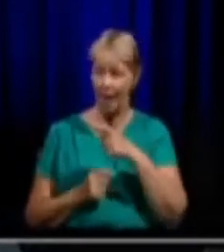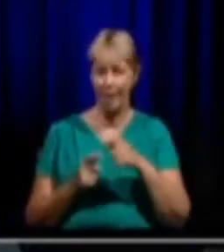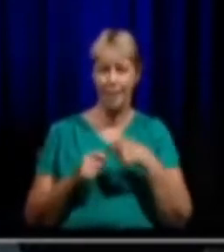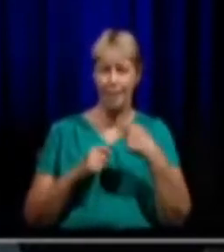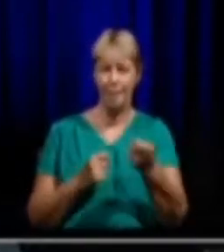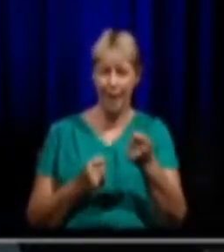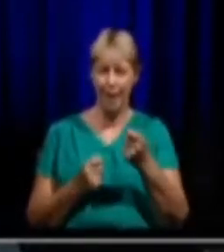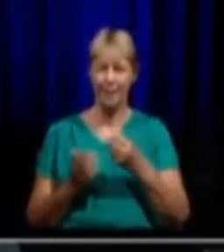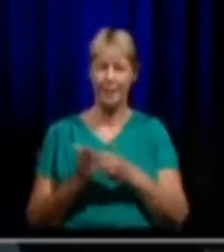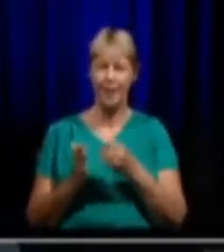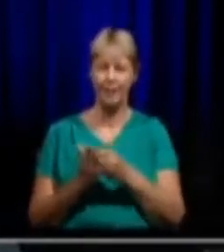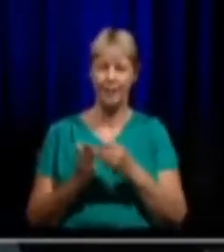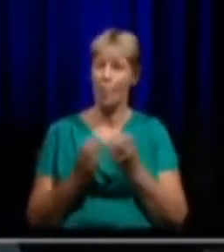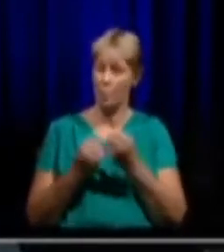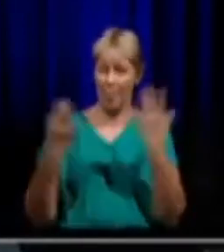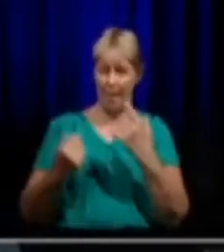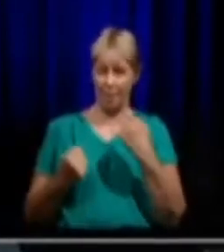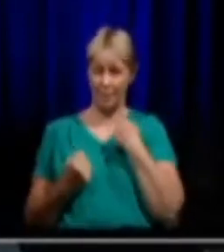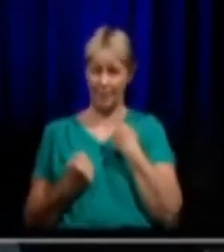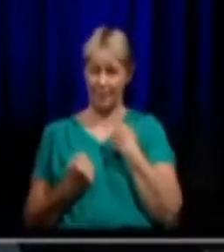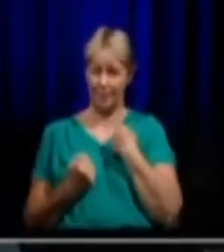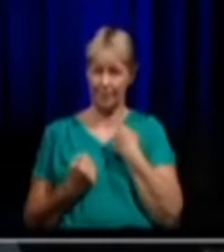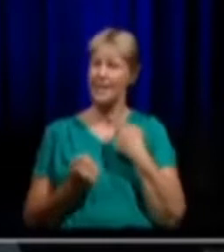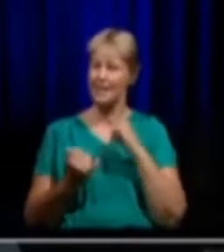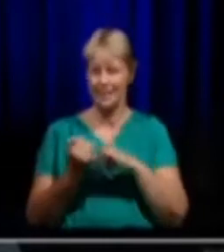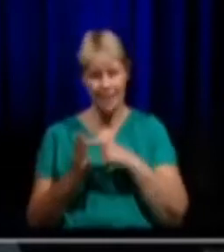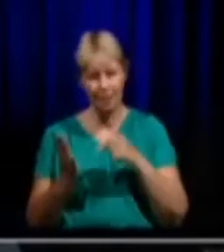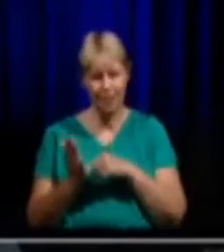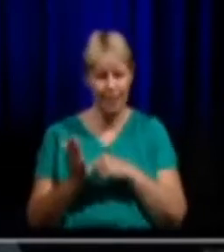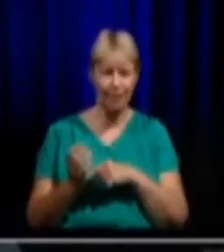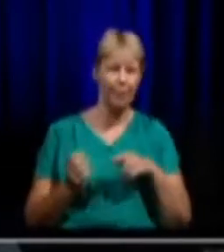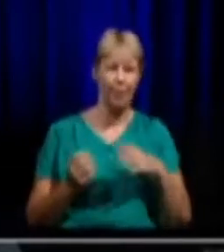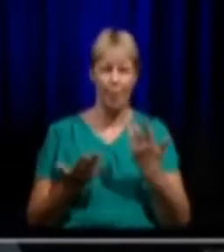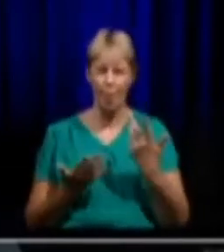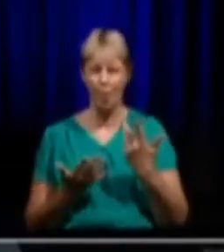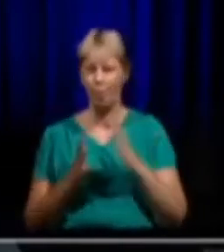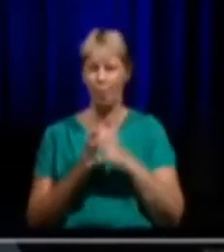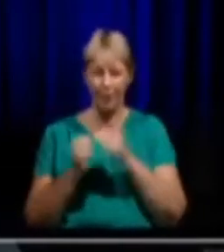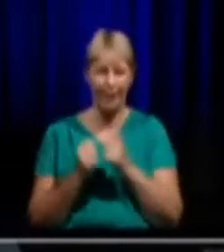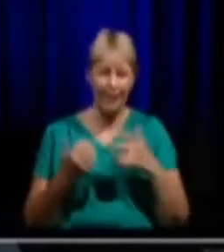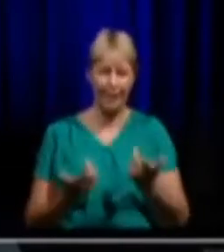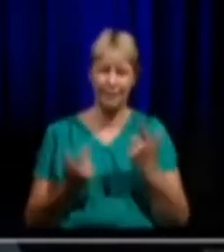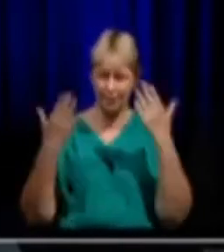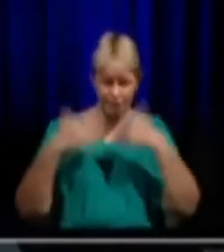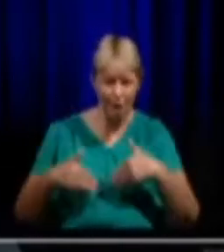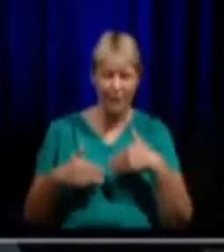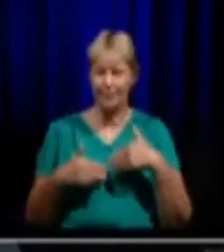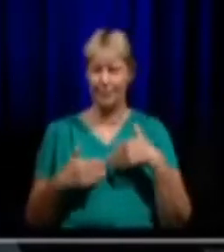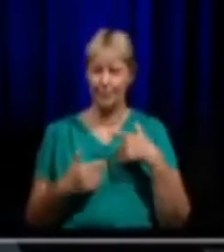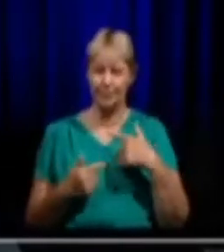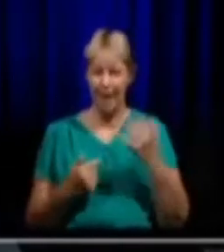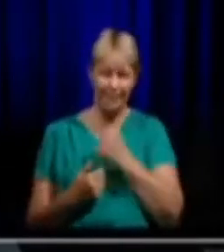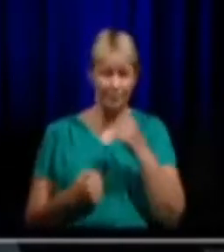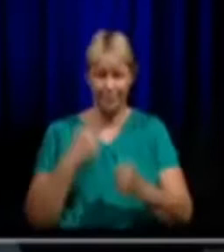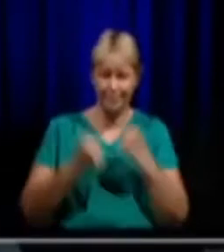each other on early in the morning on that Saturday when the weekend's, and or late at night. We're like, come on, we've got to go for a run so we can get our points so we don't have to pay for that